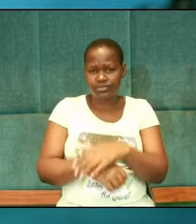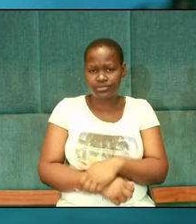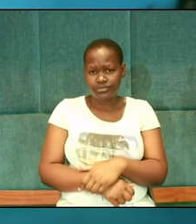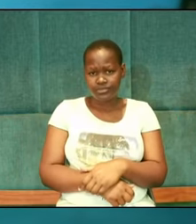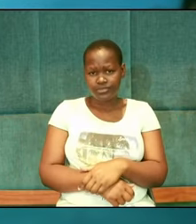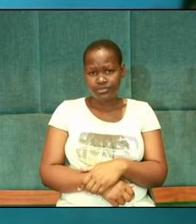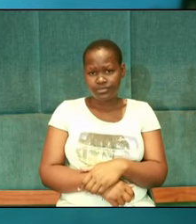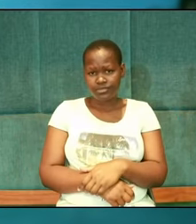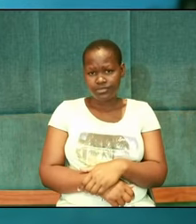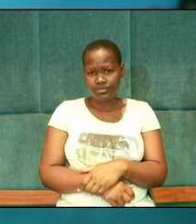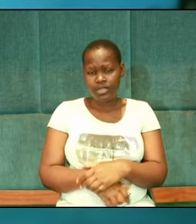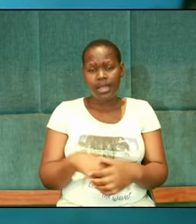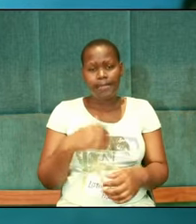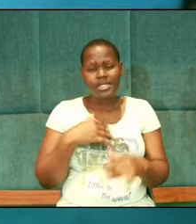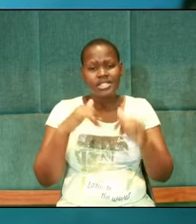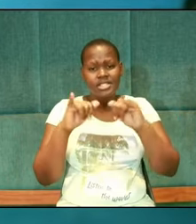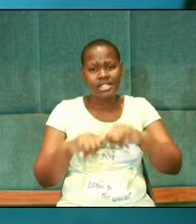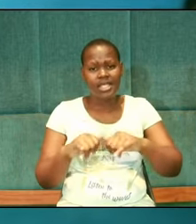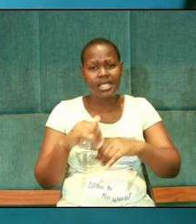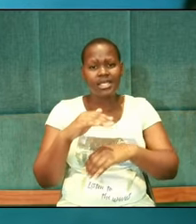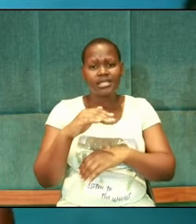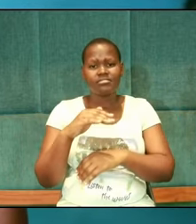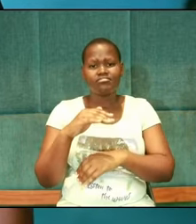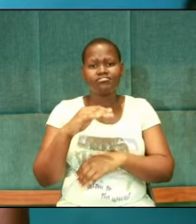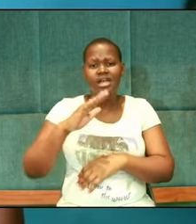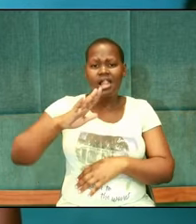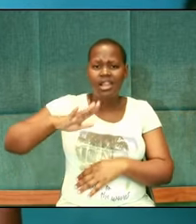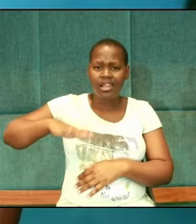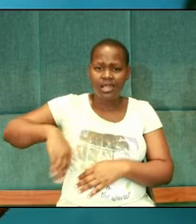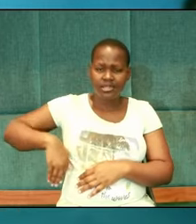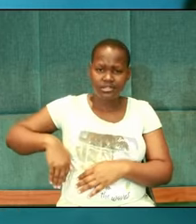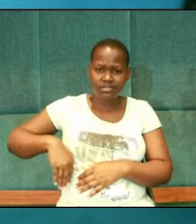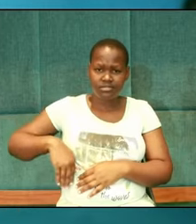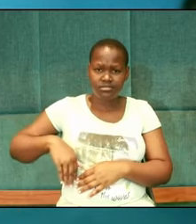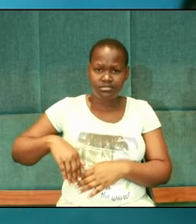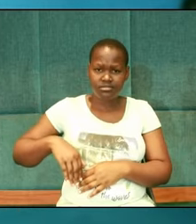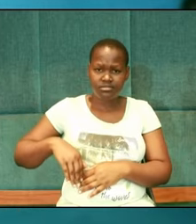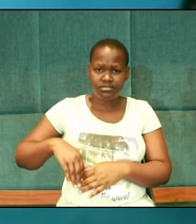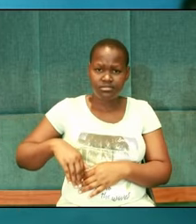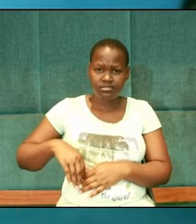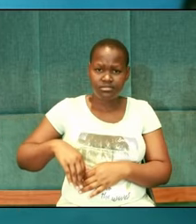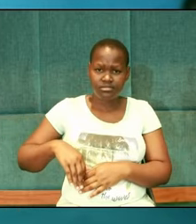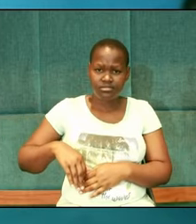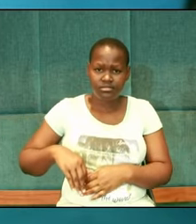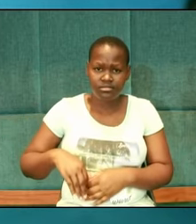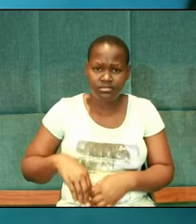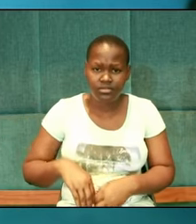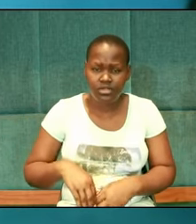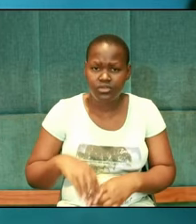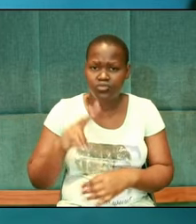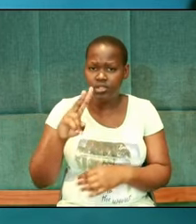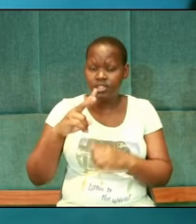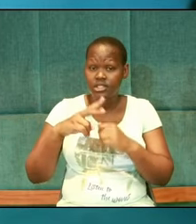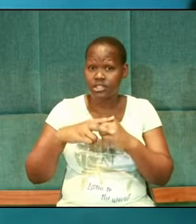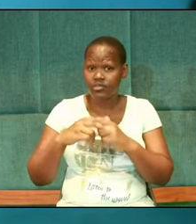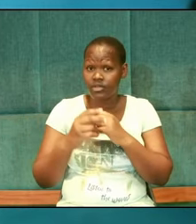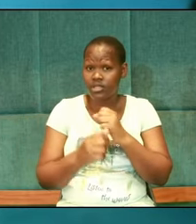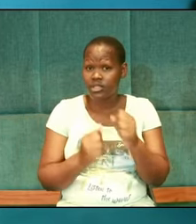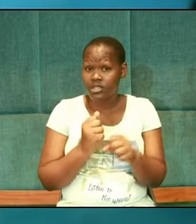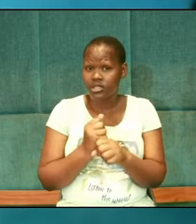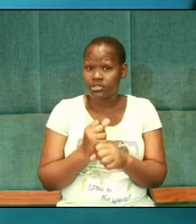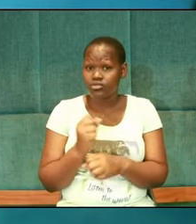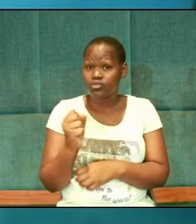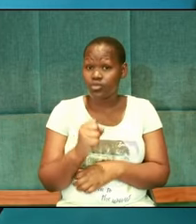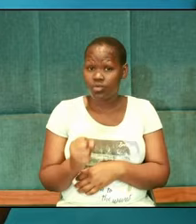I stay up late in the night and I'll be on the phone, and a 27-year-old girl married for